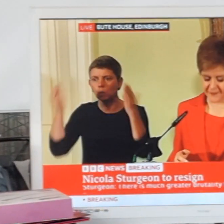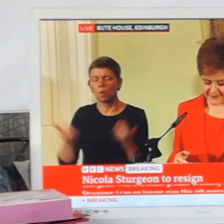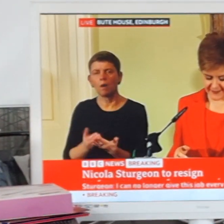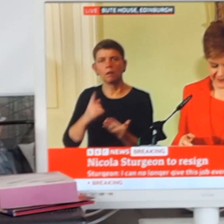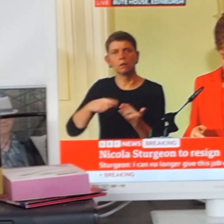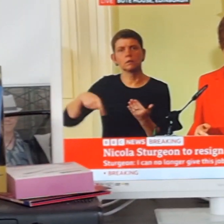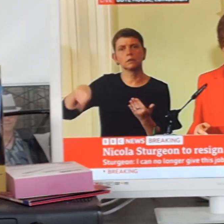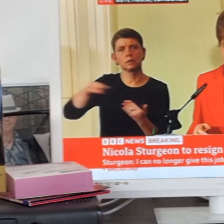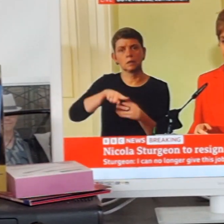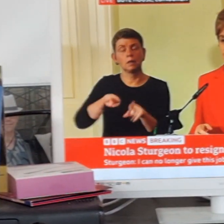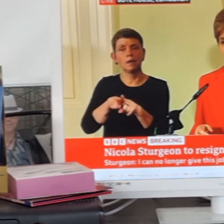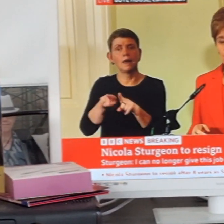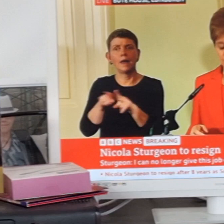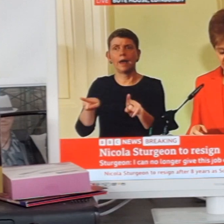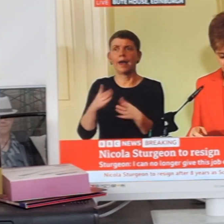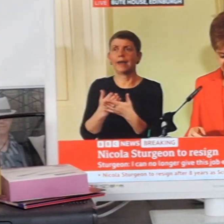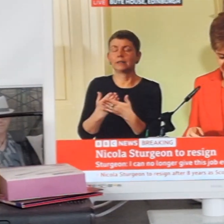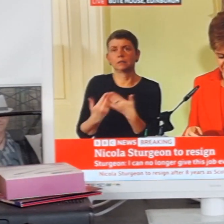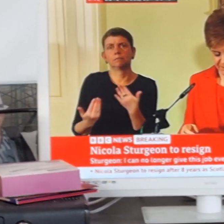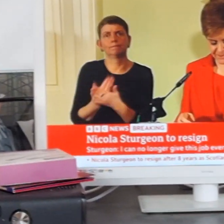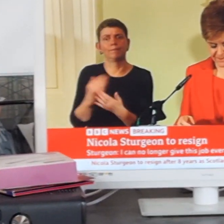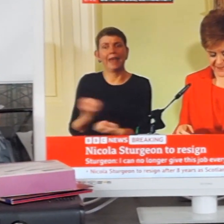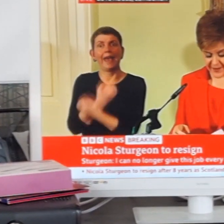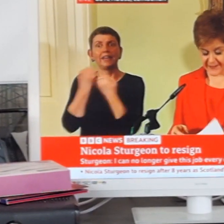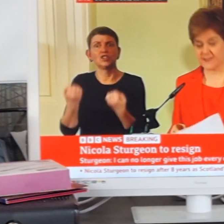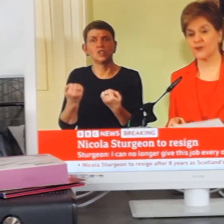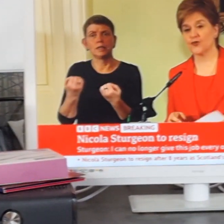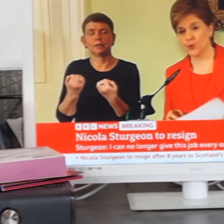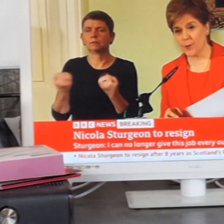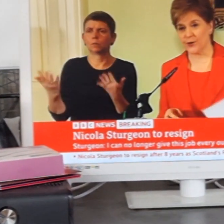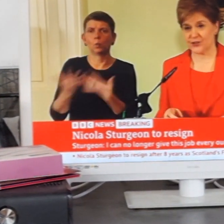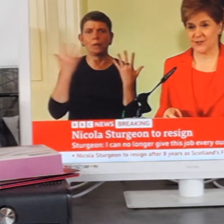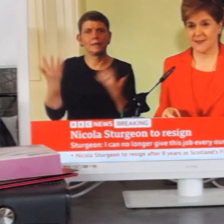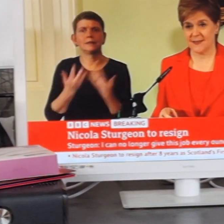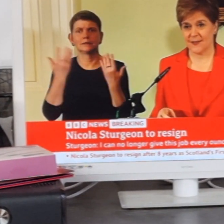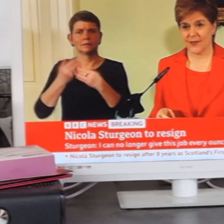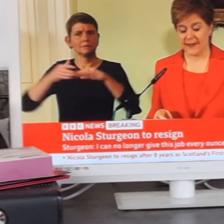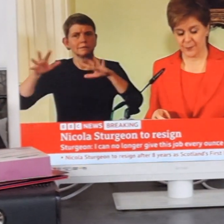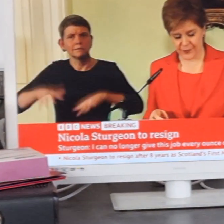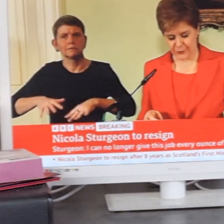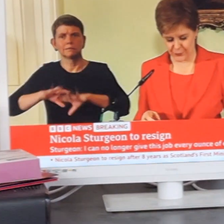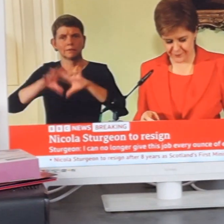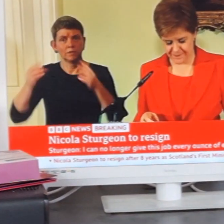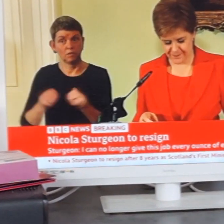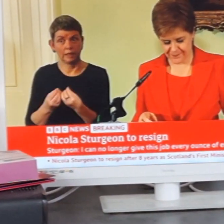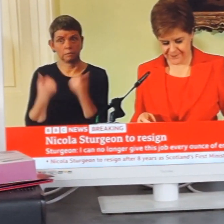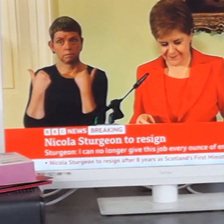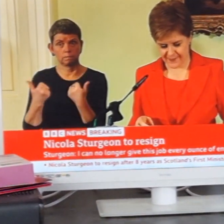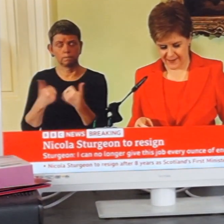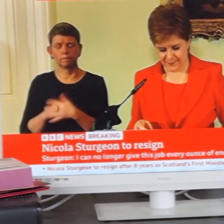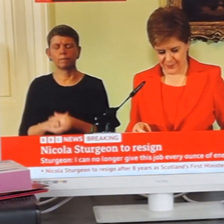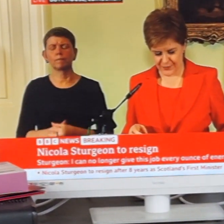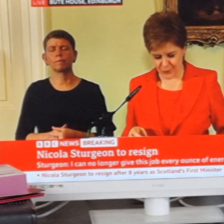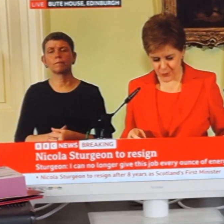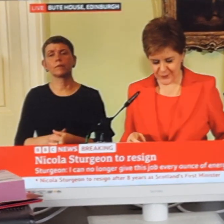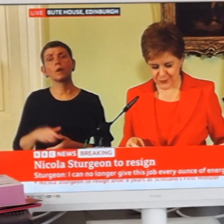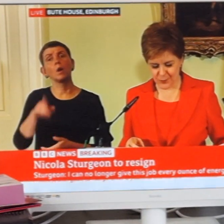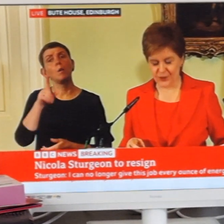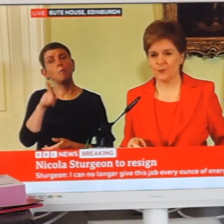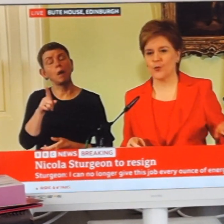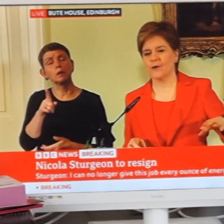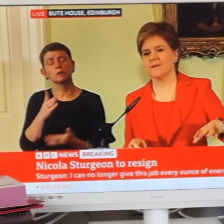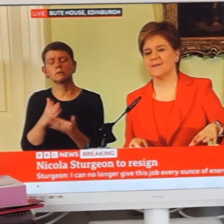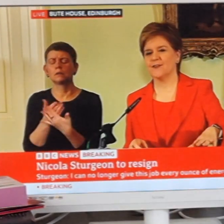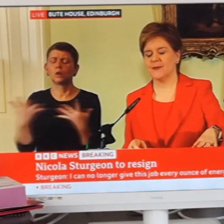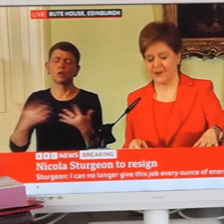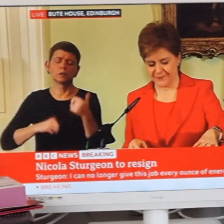industrial benefits of our vast renewable resources. There is so much that I am proud of, but there is always so